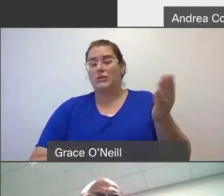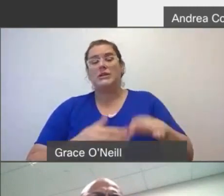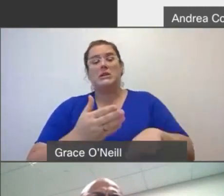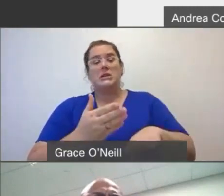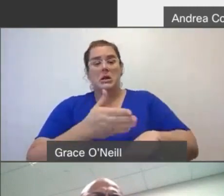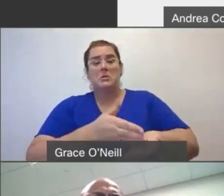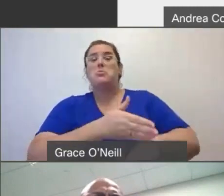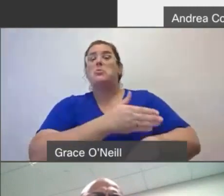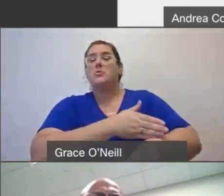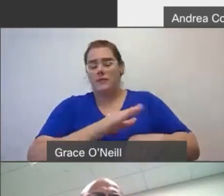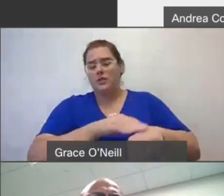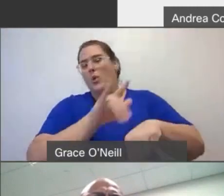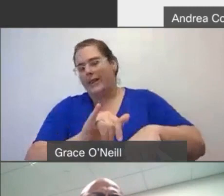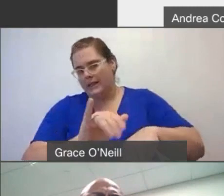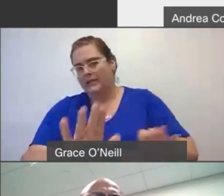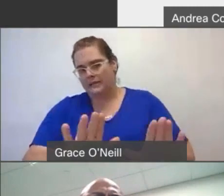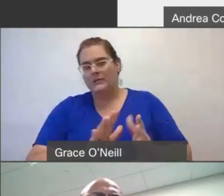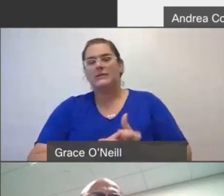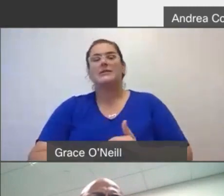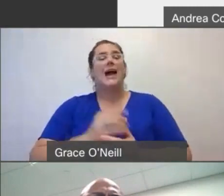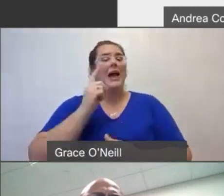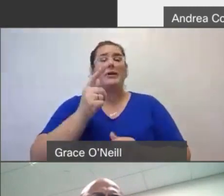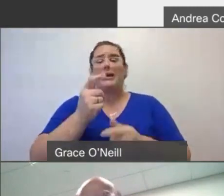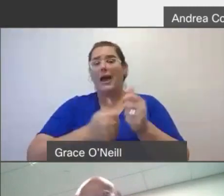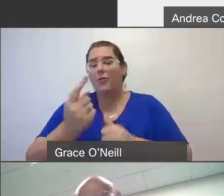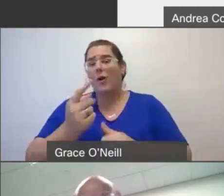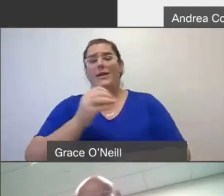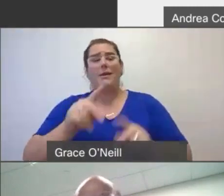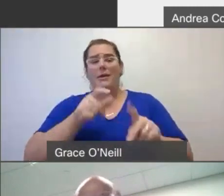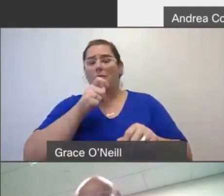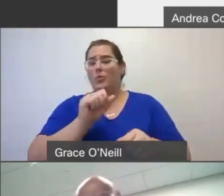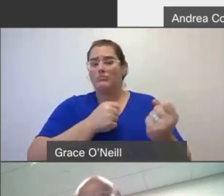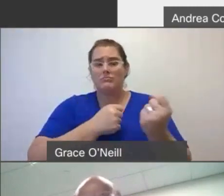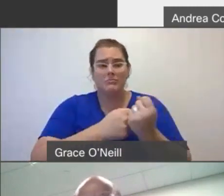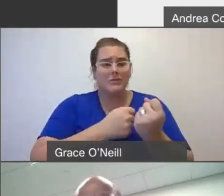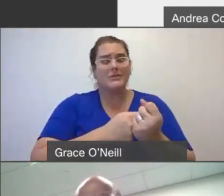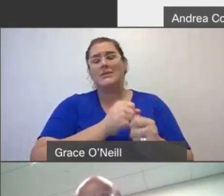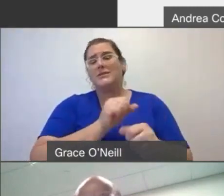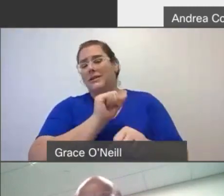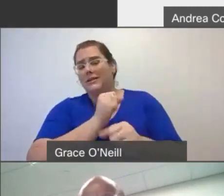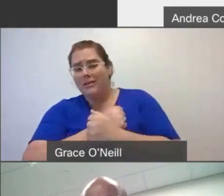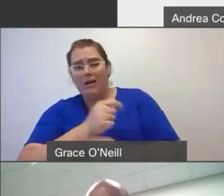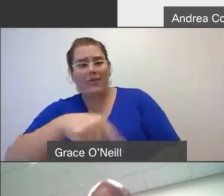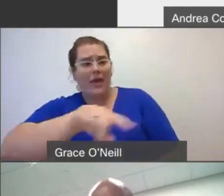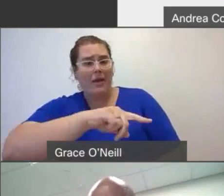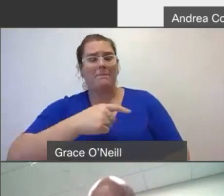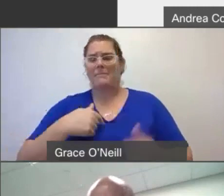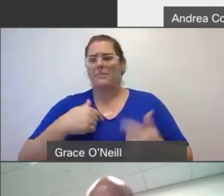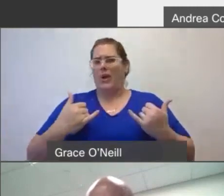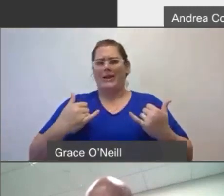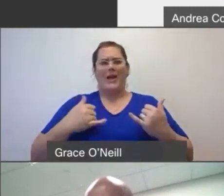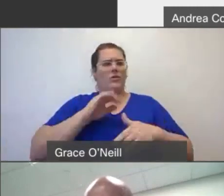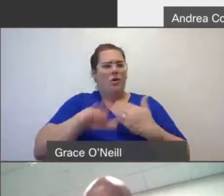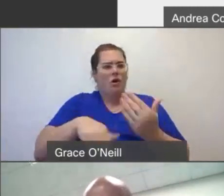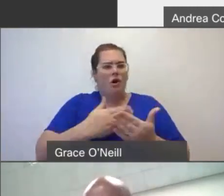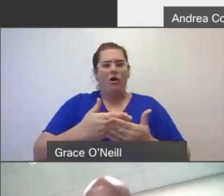person and the people who love them and support them are going through the same kind of decision making that all of